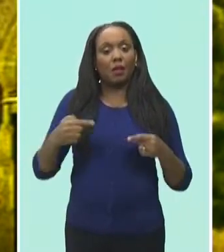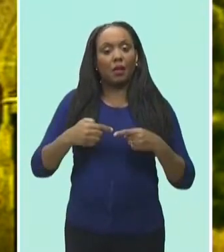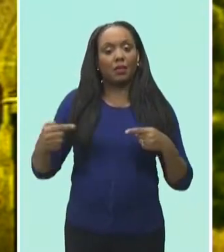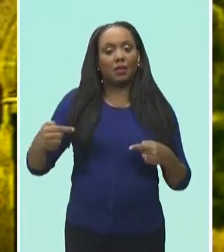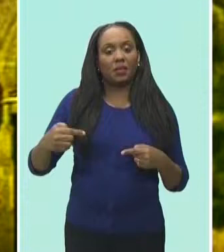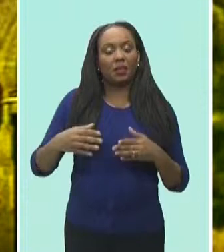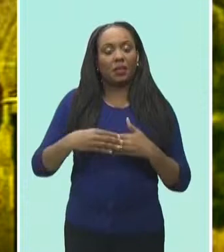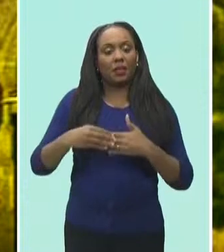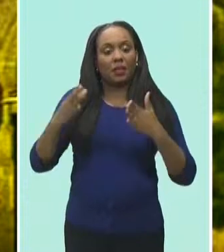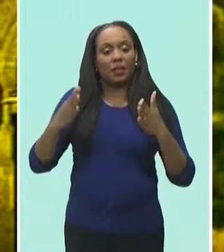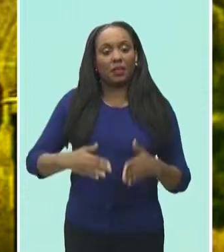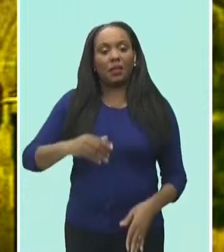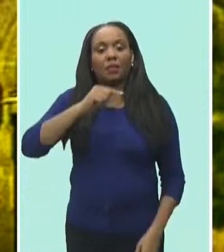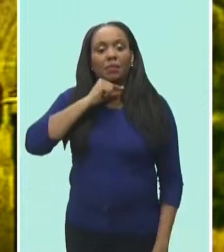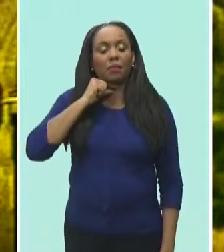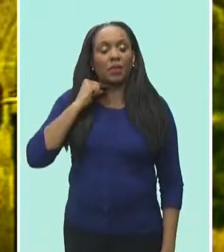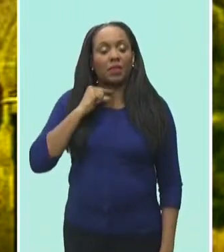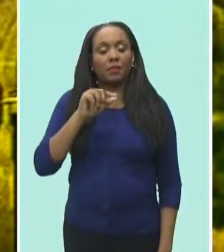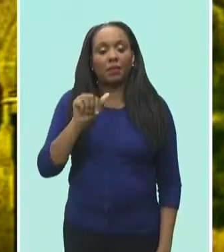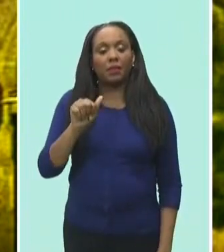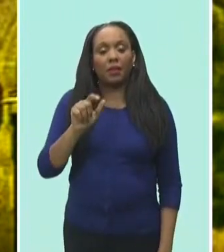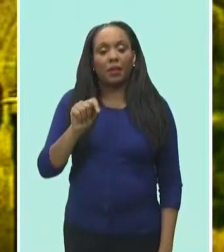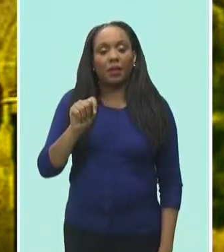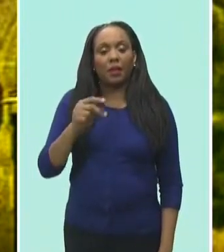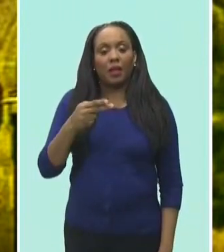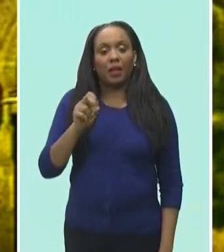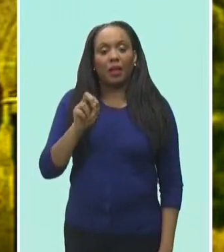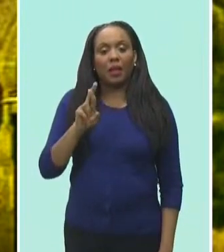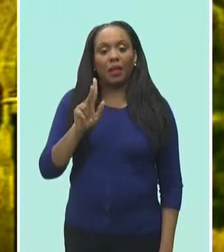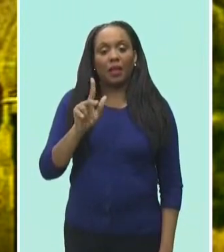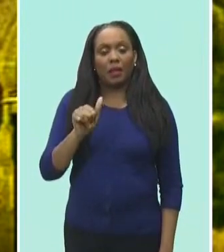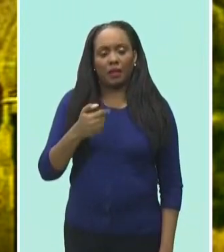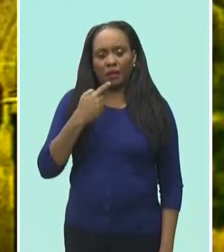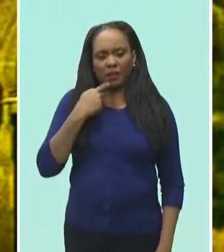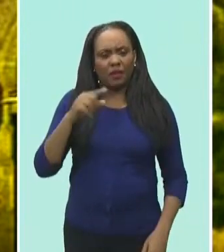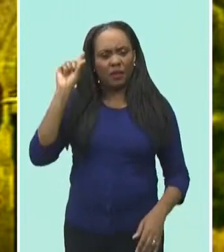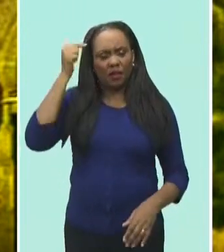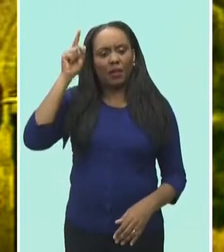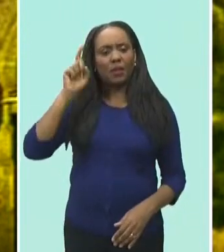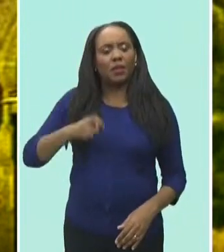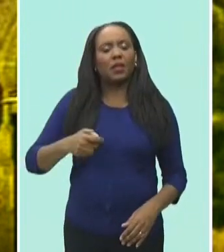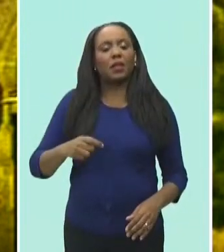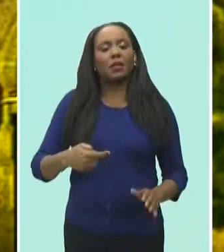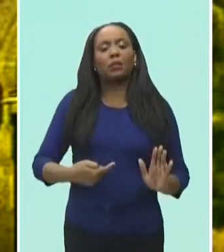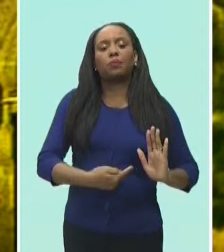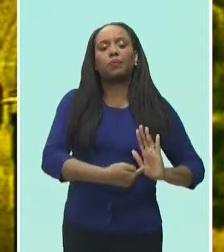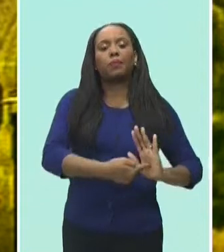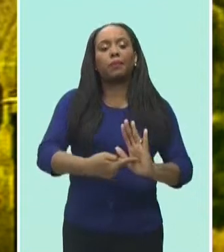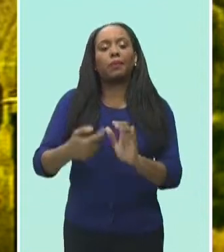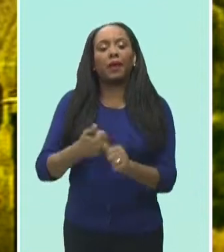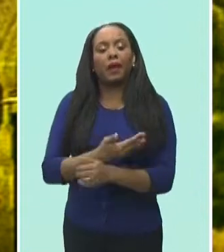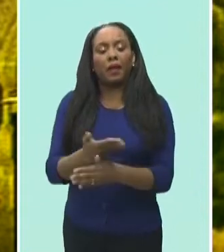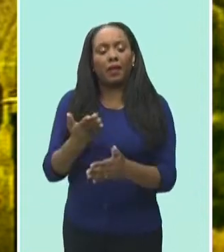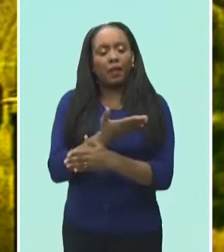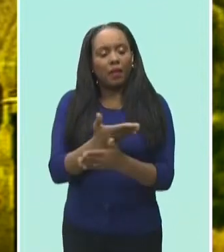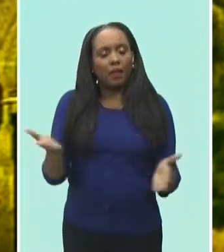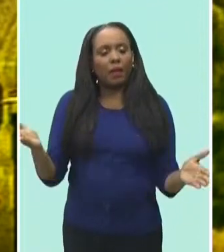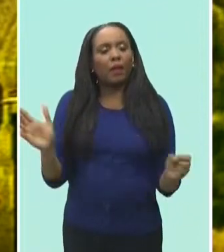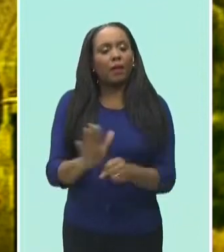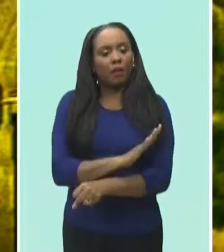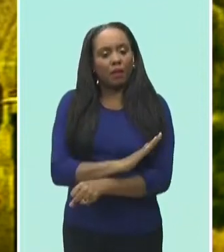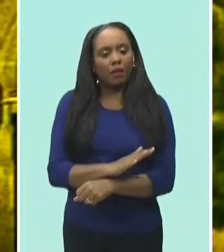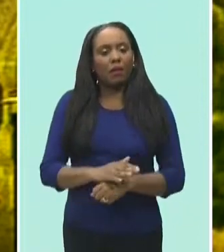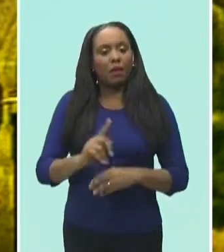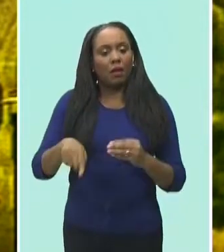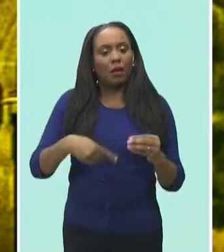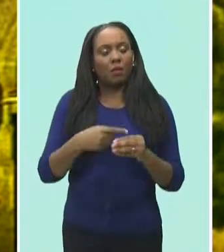Bishop Joseph Atherley says government must be fully transparent with the people of Barbados regarding the planned development at Bay Street, St. Michael. Now,